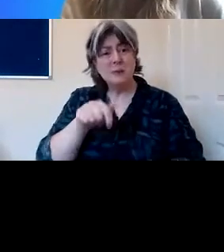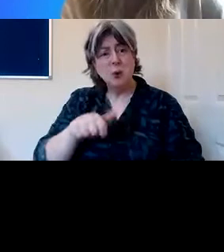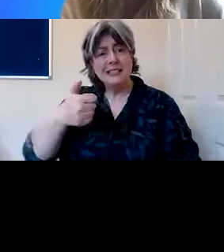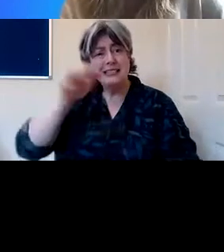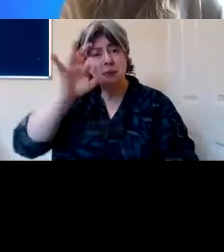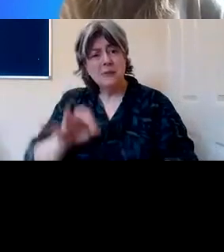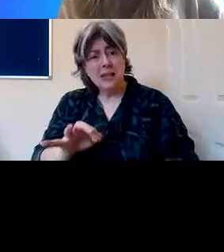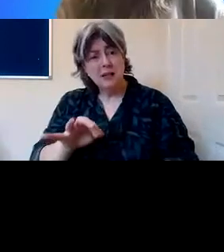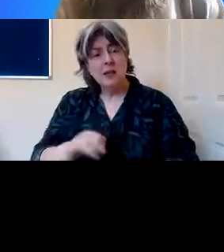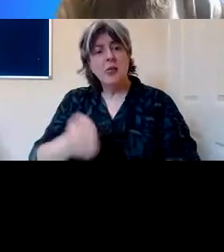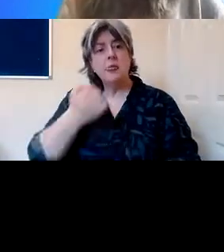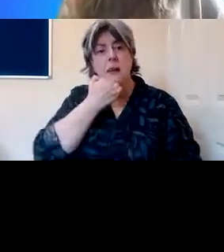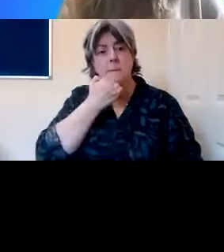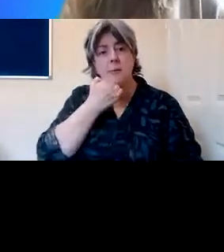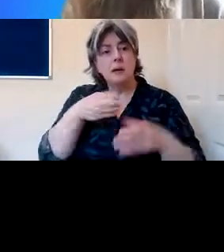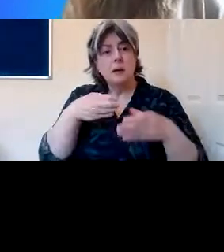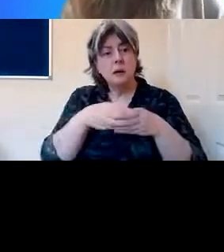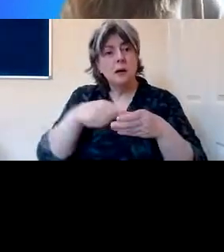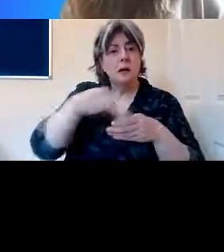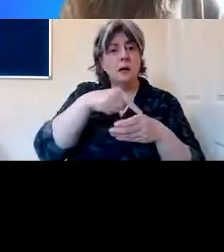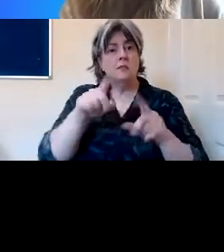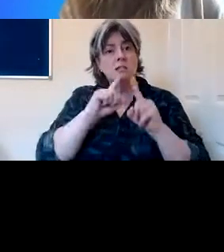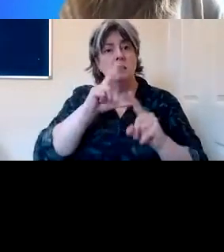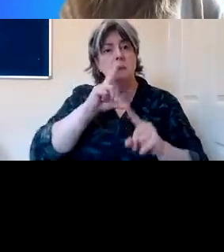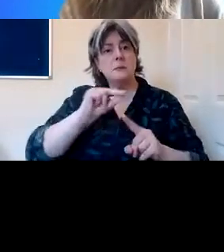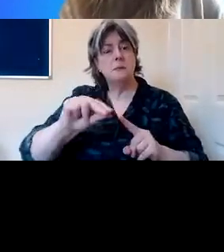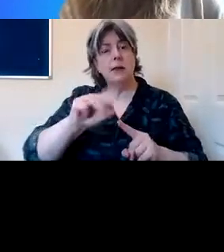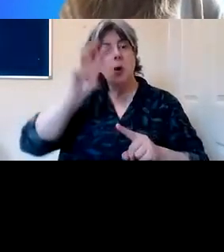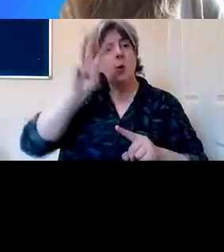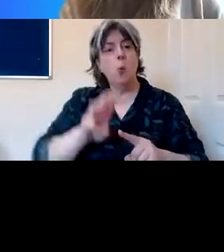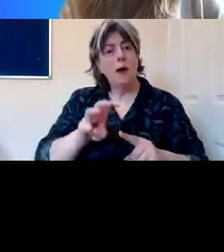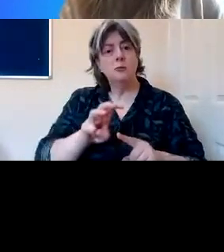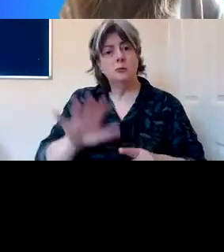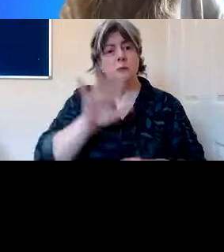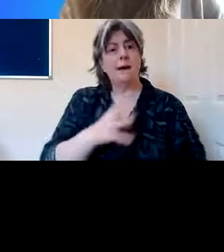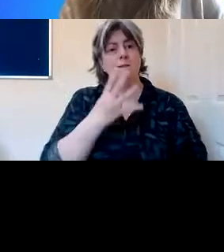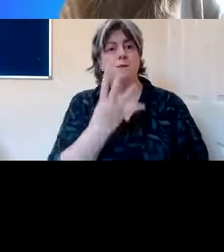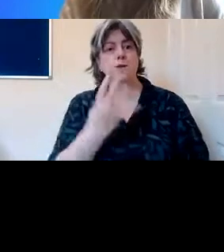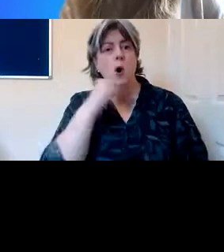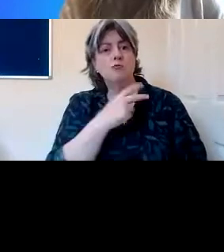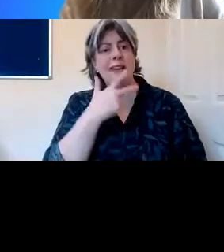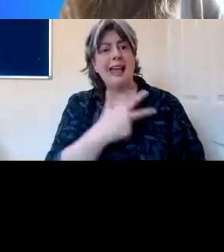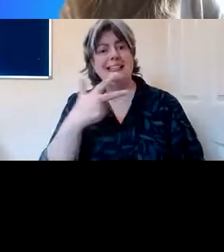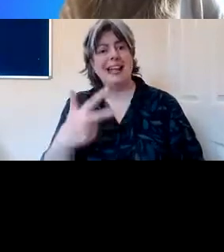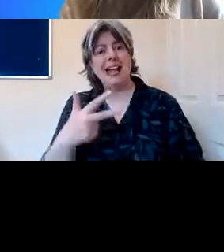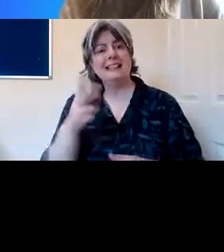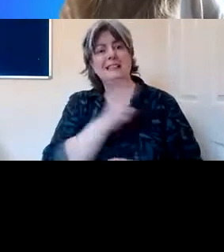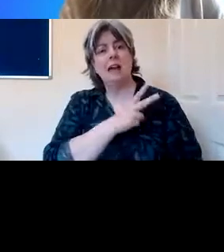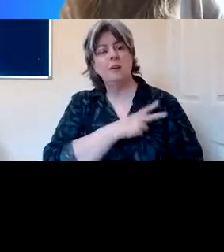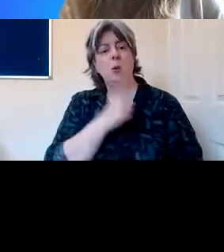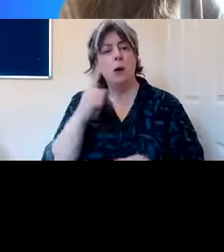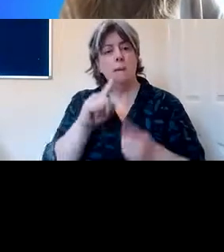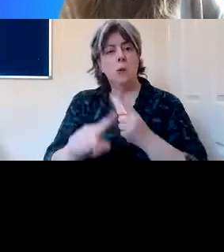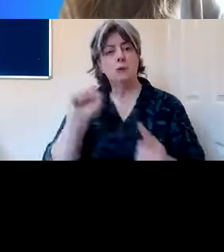declined by 4% between 2016 and 2020, equivalent to 488 staff. And one of the most important points is according